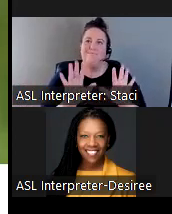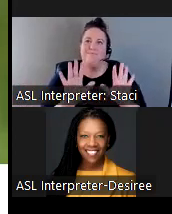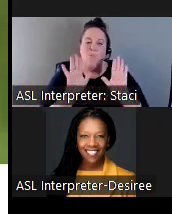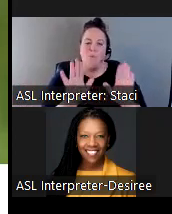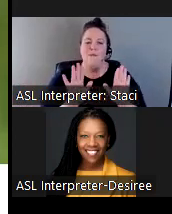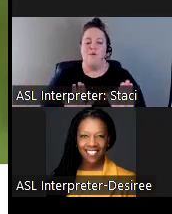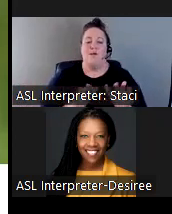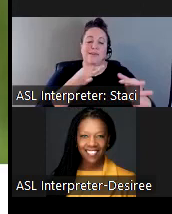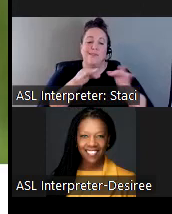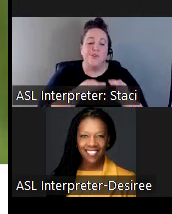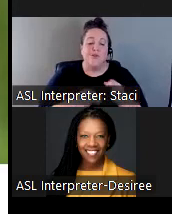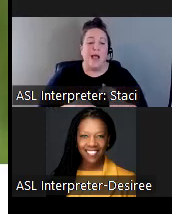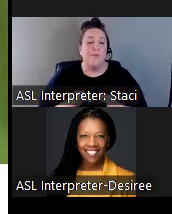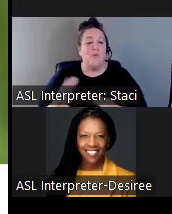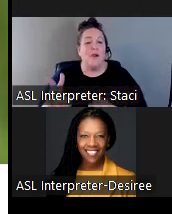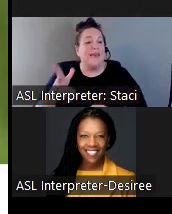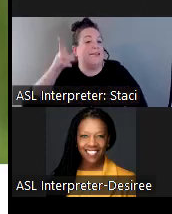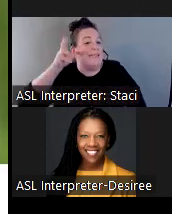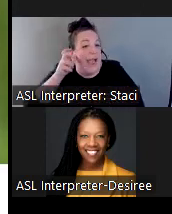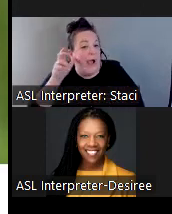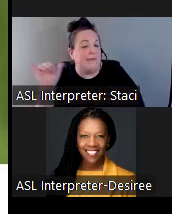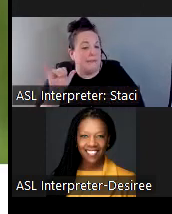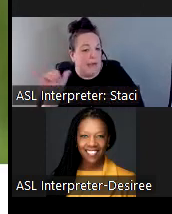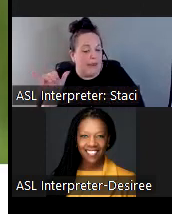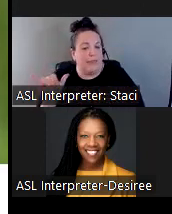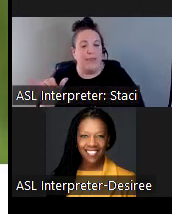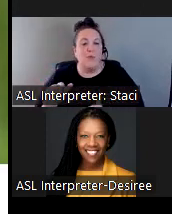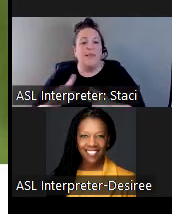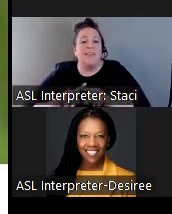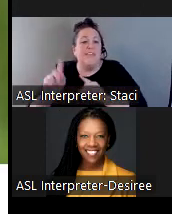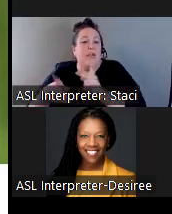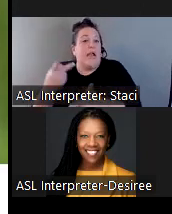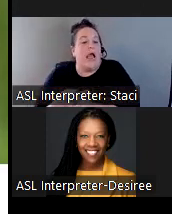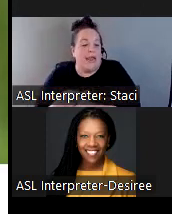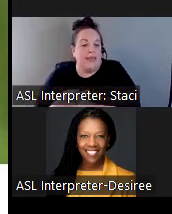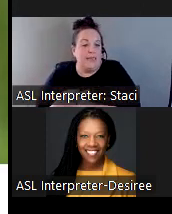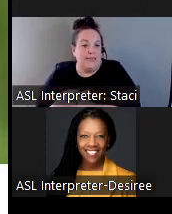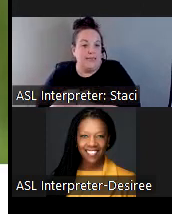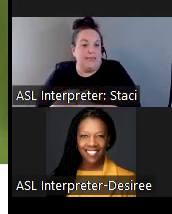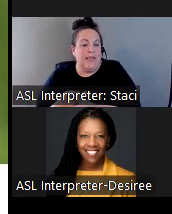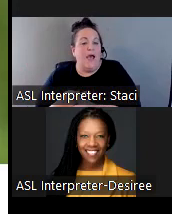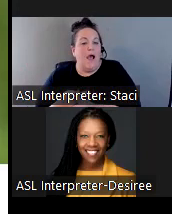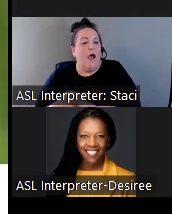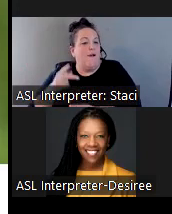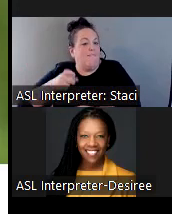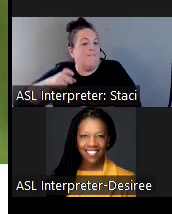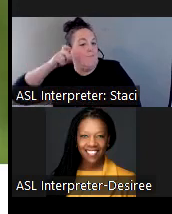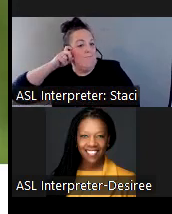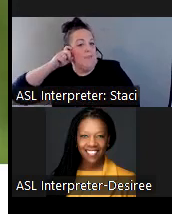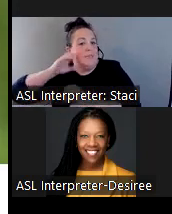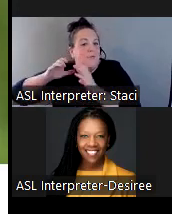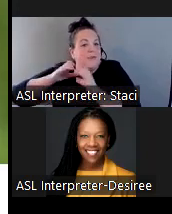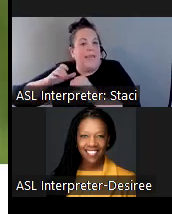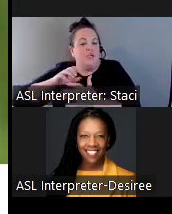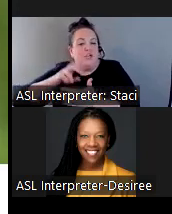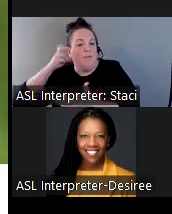describing what a hearing loss sounds like and what are the different kinds of amplifications and communication modalities.